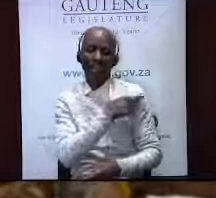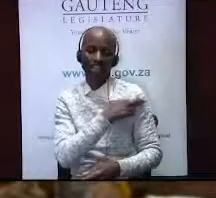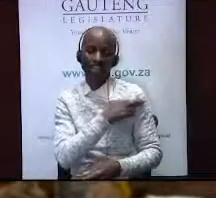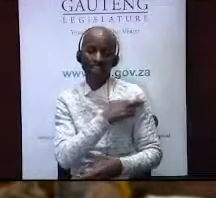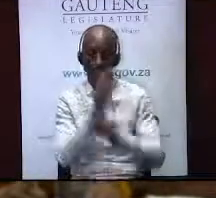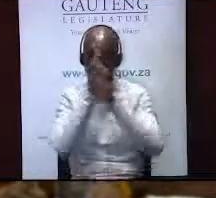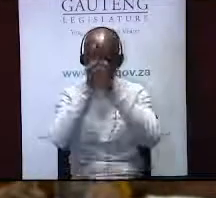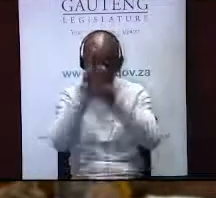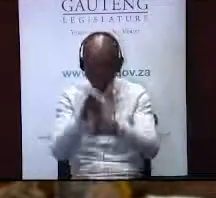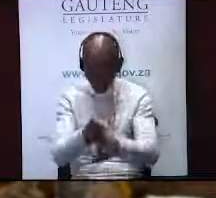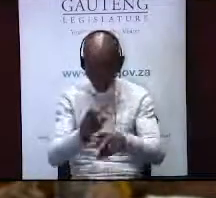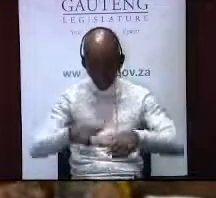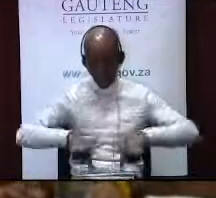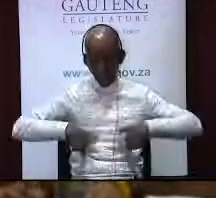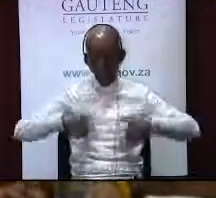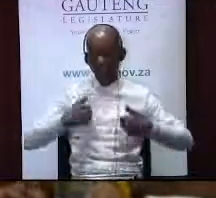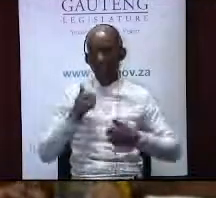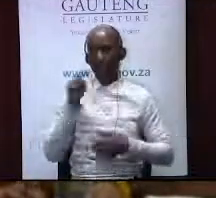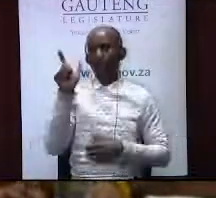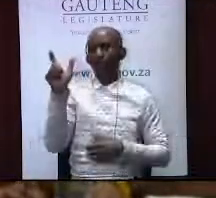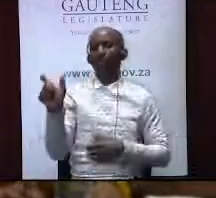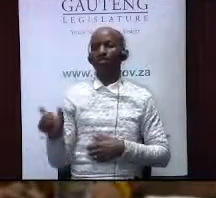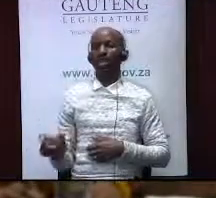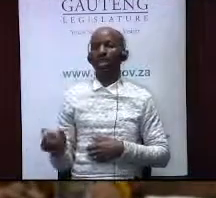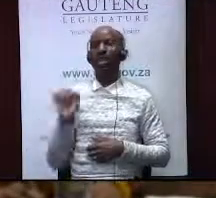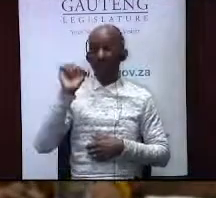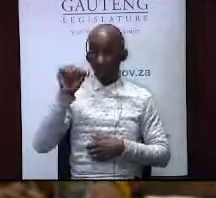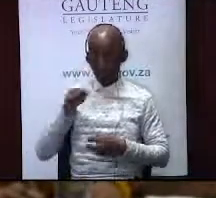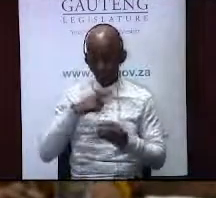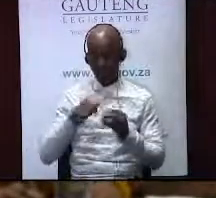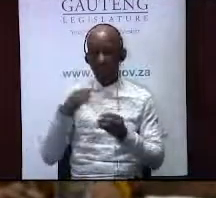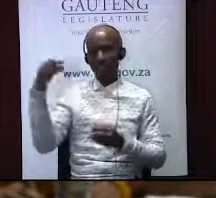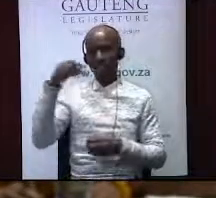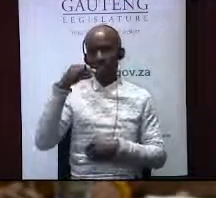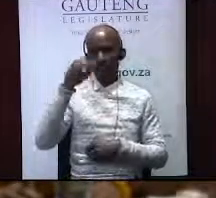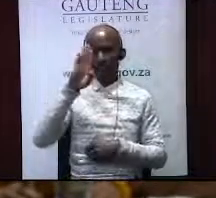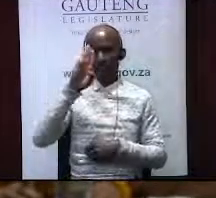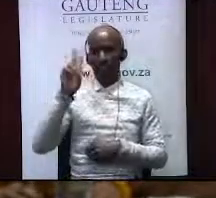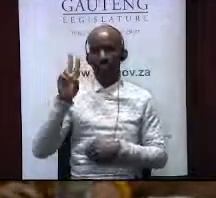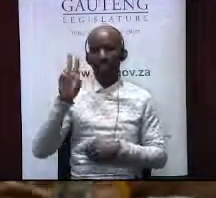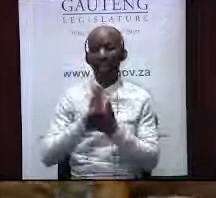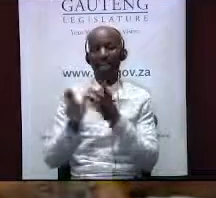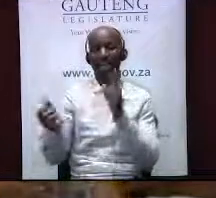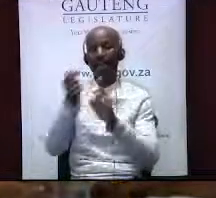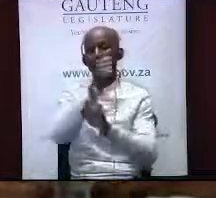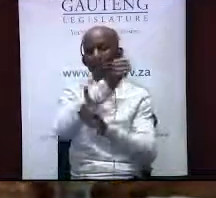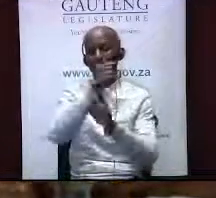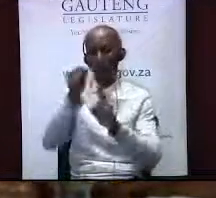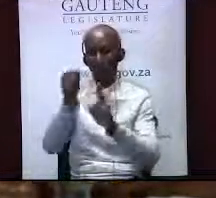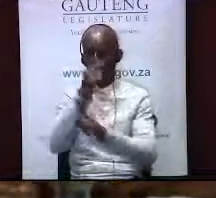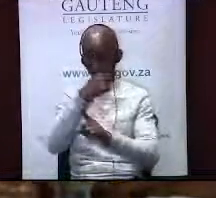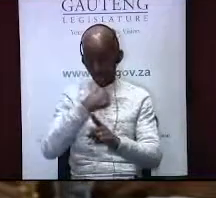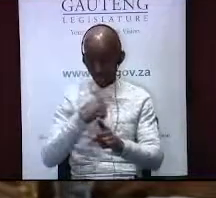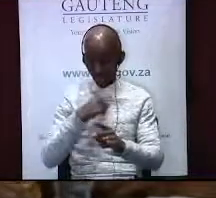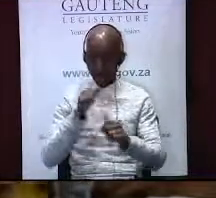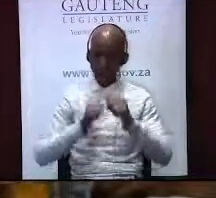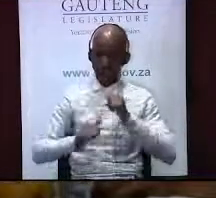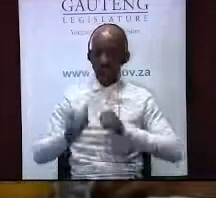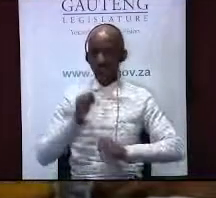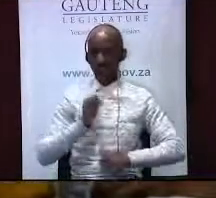life of a person. So in terms of gender-based violence and abuse, I'm an